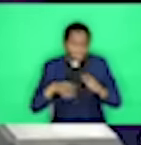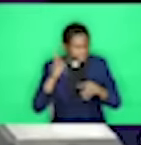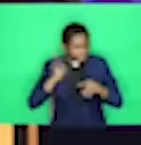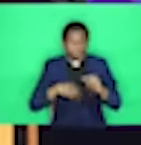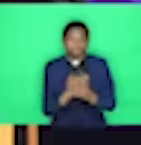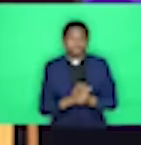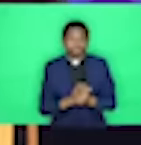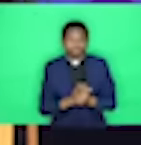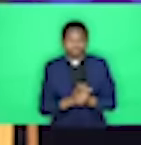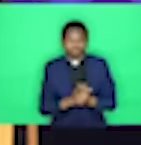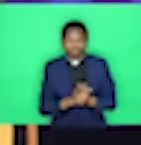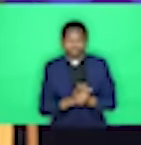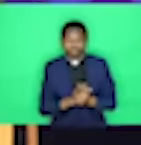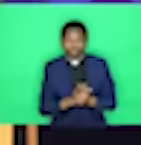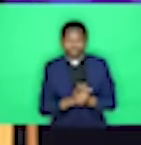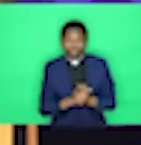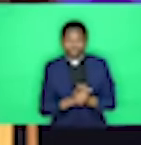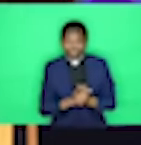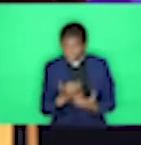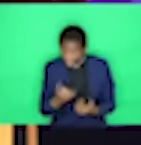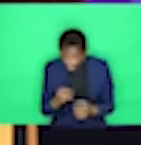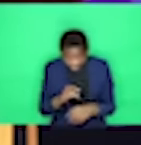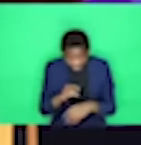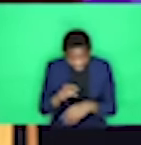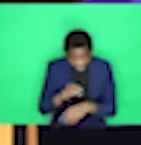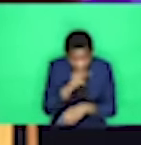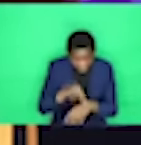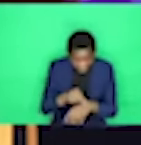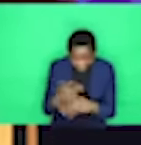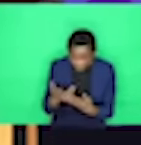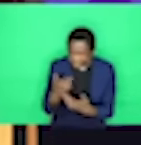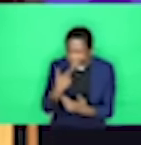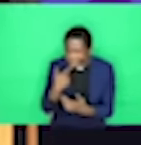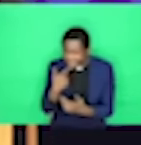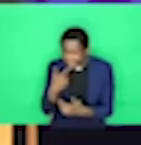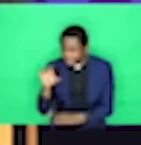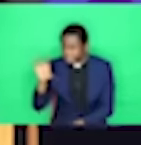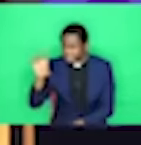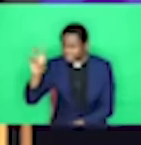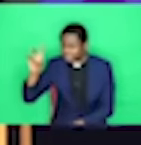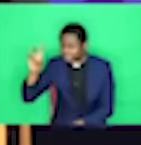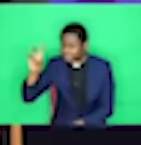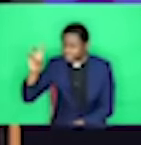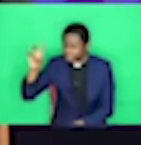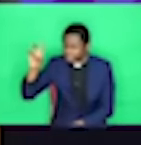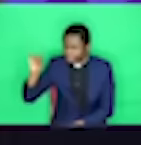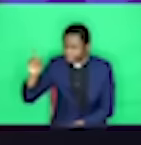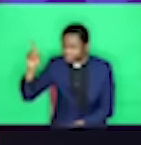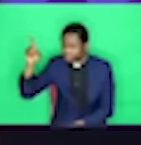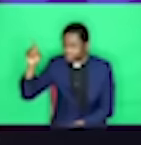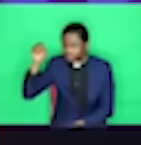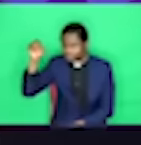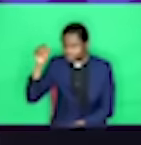Now, for a nation that claims to have 71.2% of its people Christians, if you add the Muslims, we're over